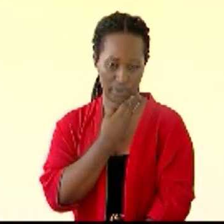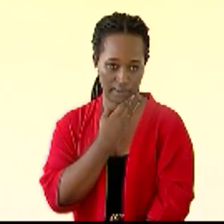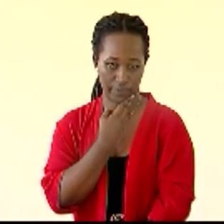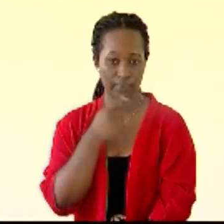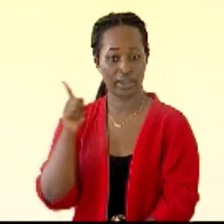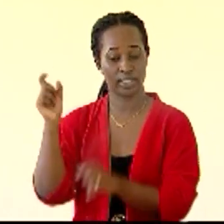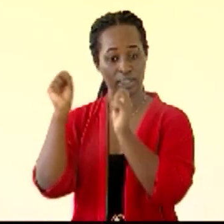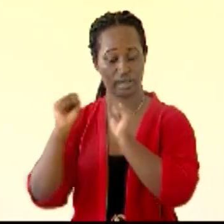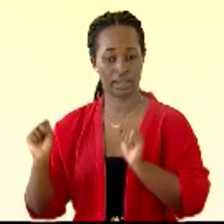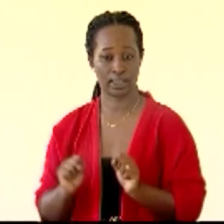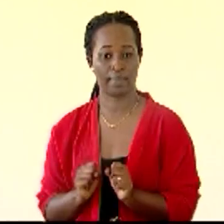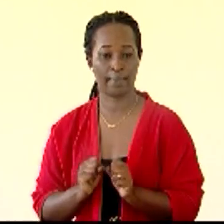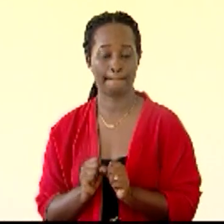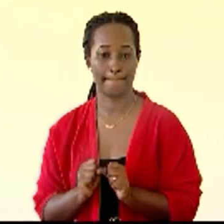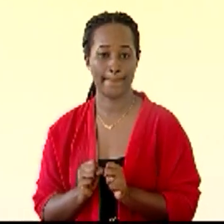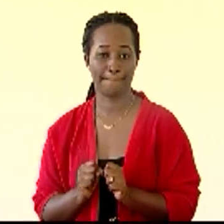system